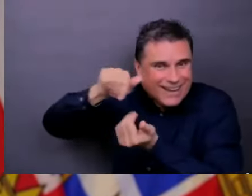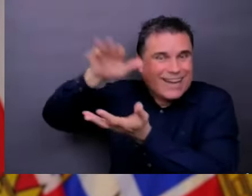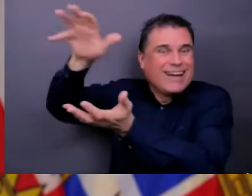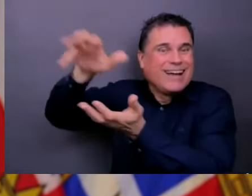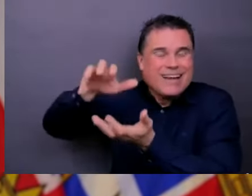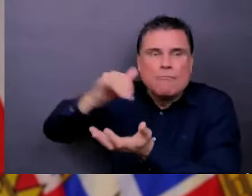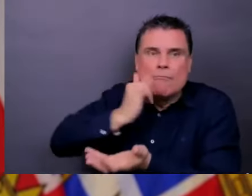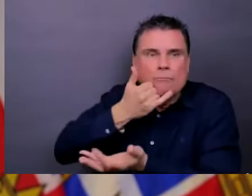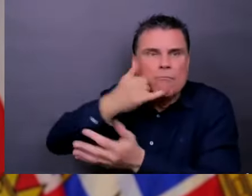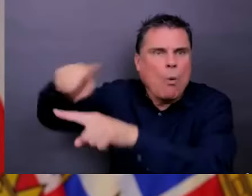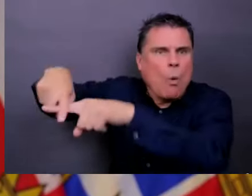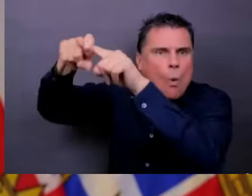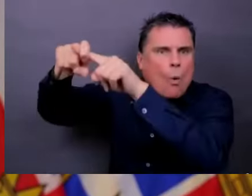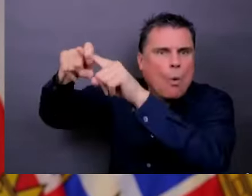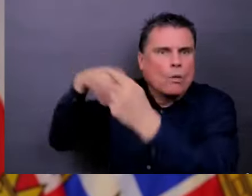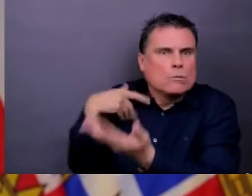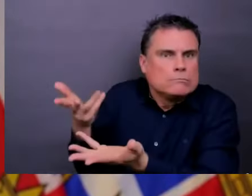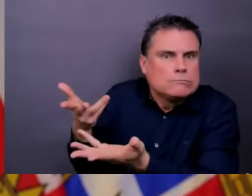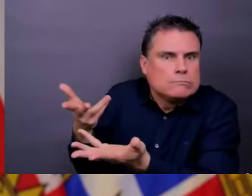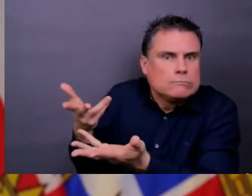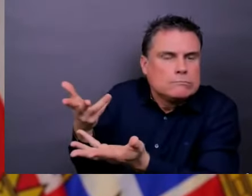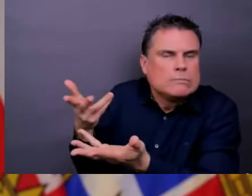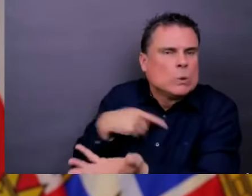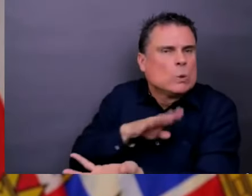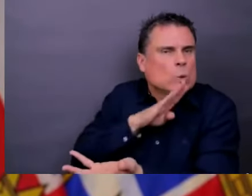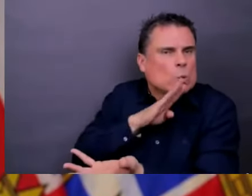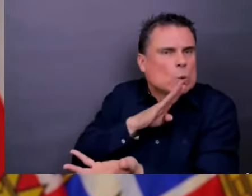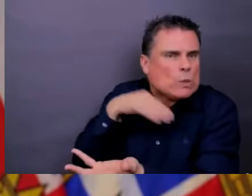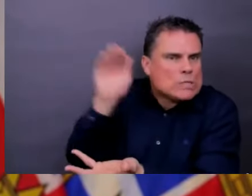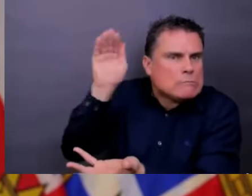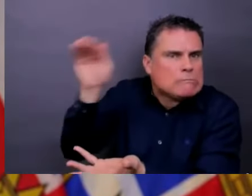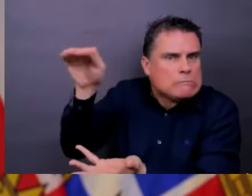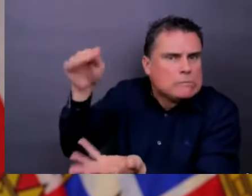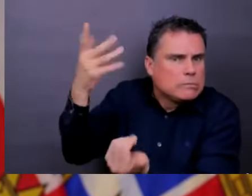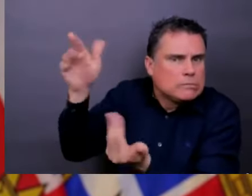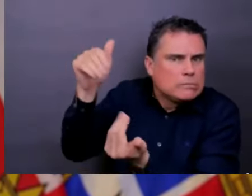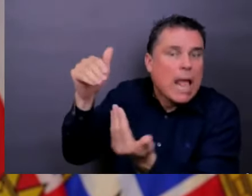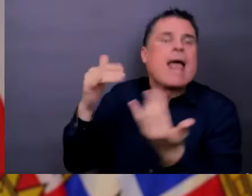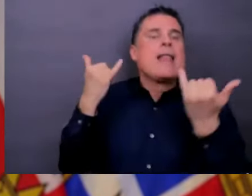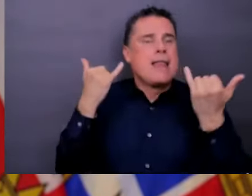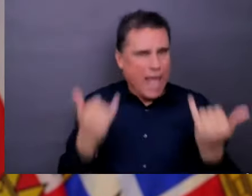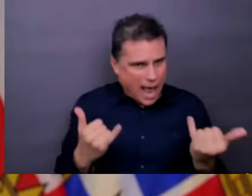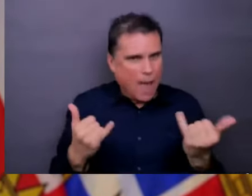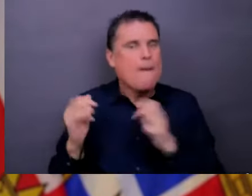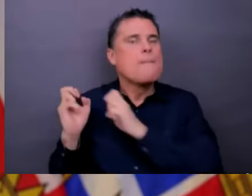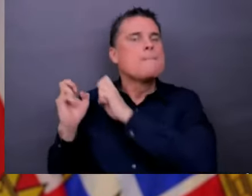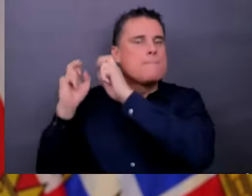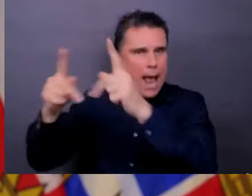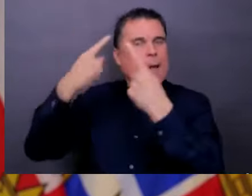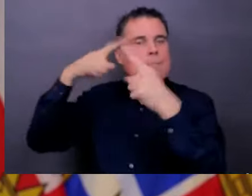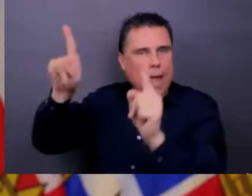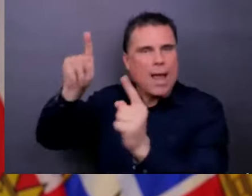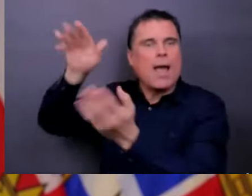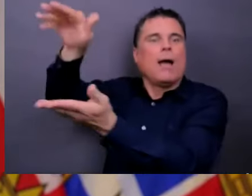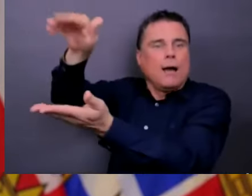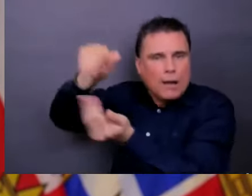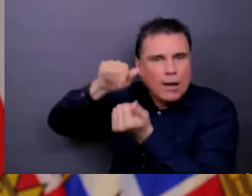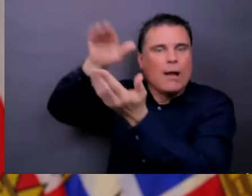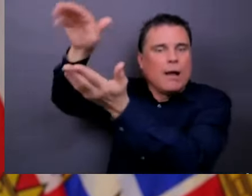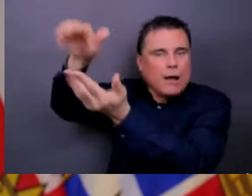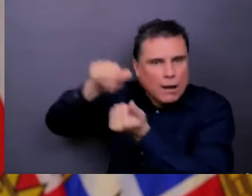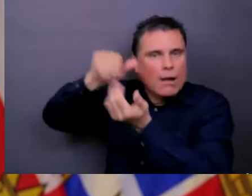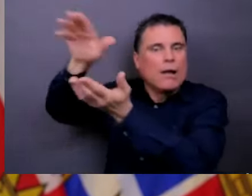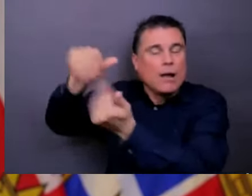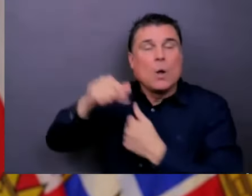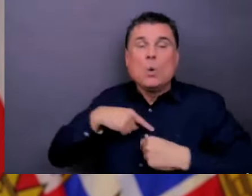between now and the end of March, we're also hopefully going to also receive increased doses from Moderna. And we